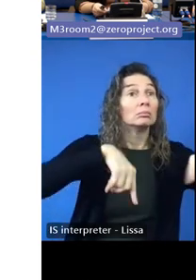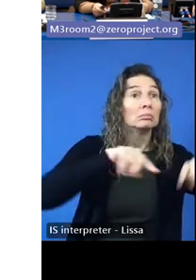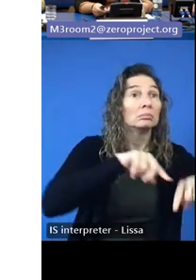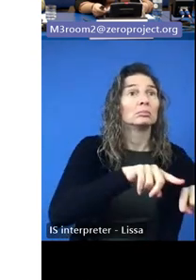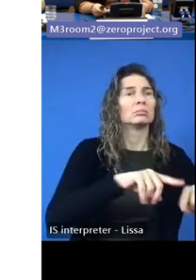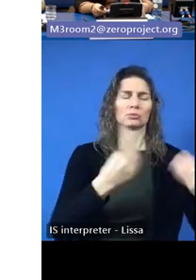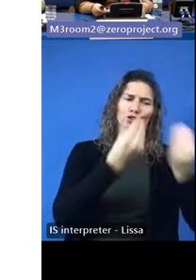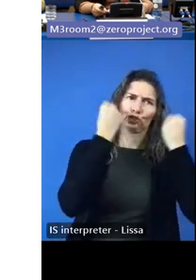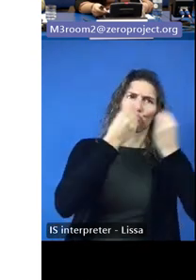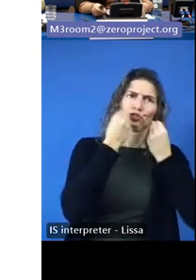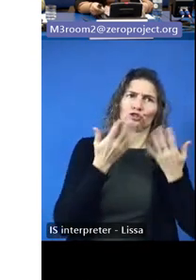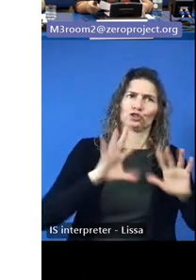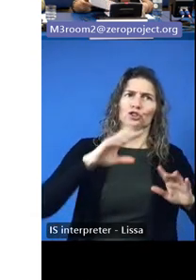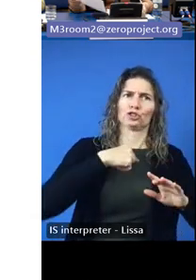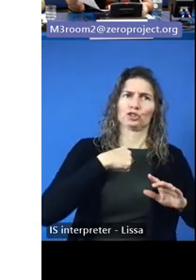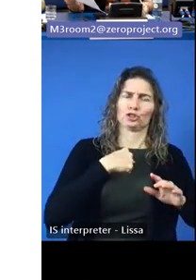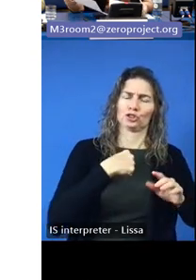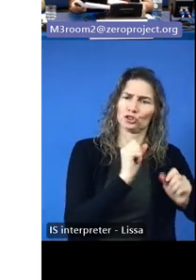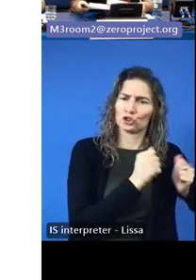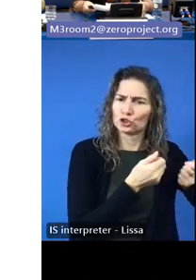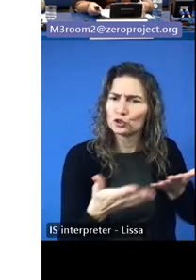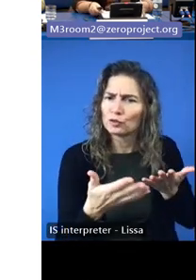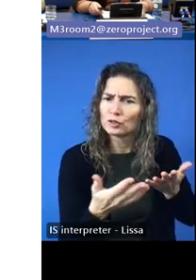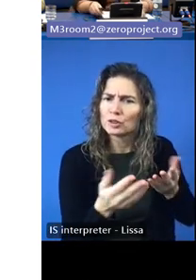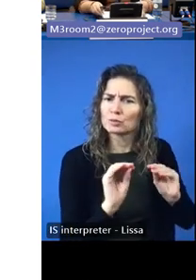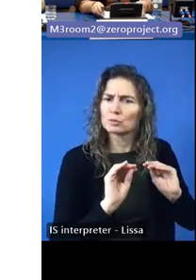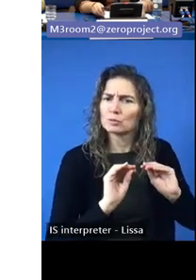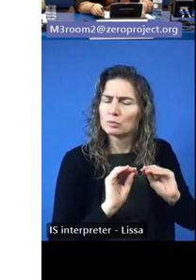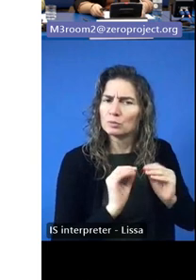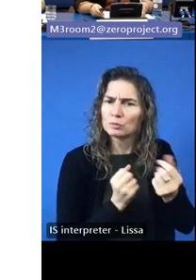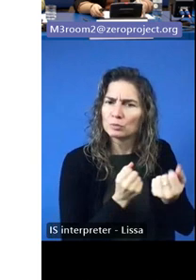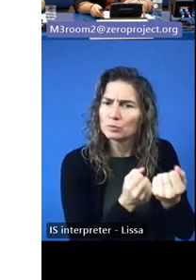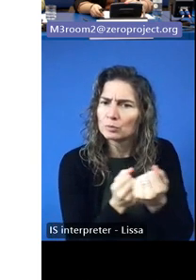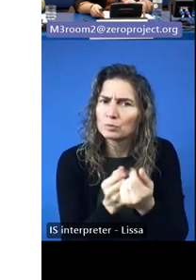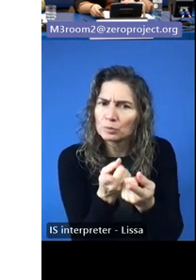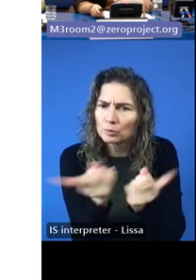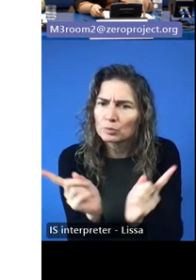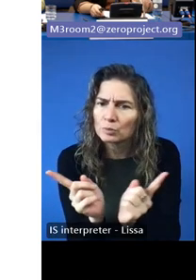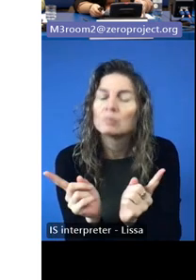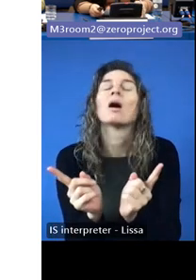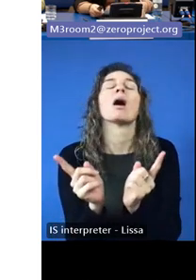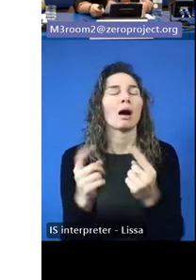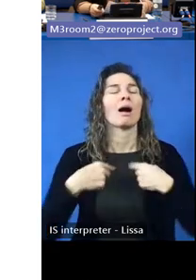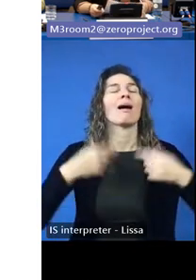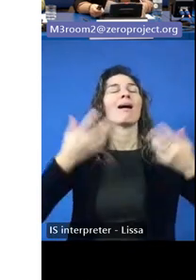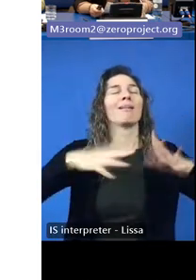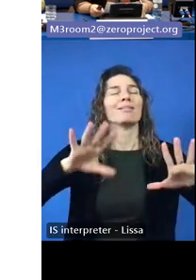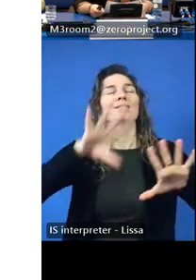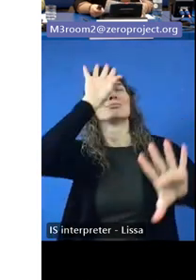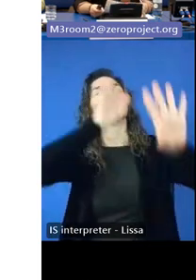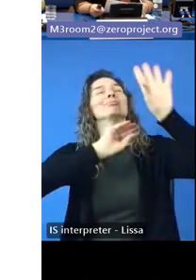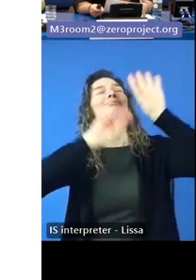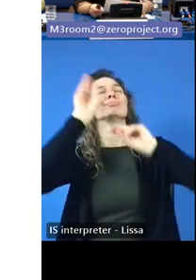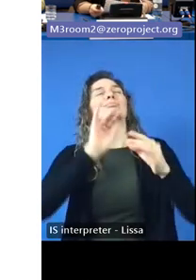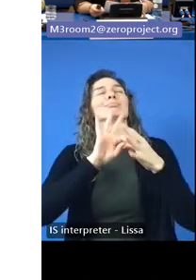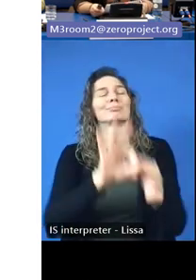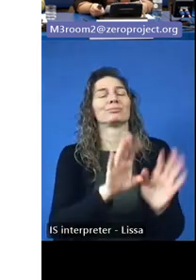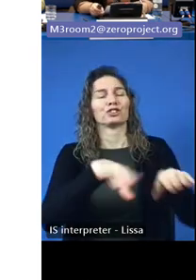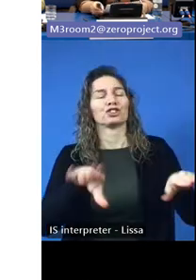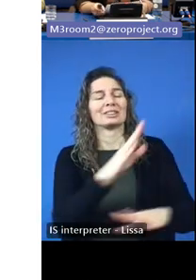provide insight into the feeding and nutrition needs of the children with disabilities in their program or throughout their country. And